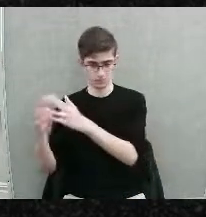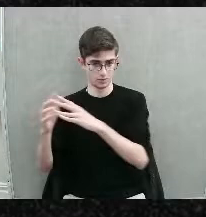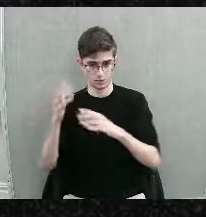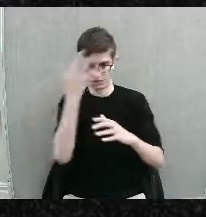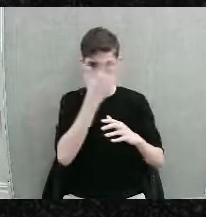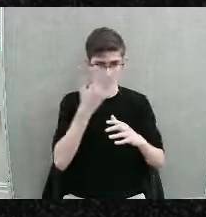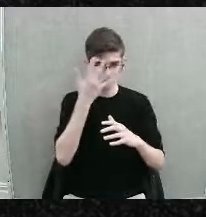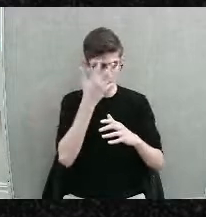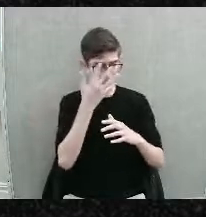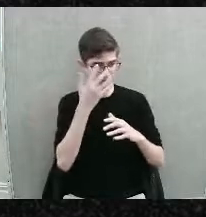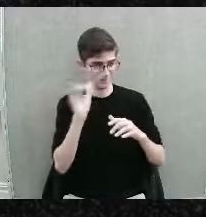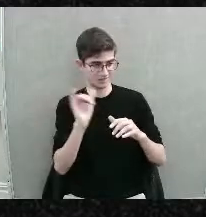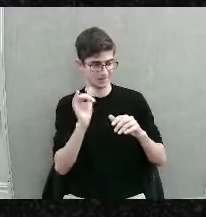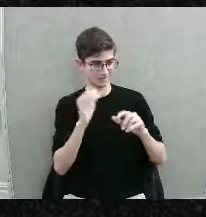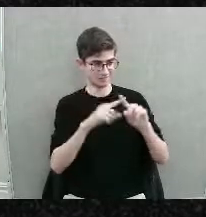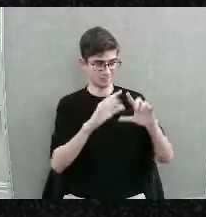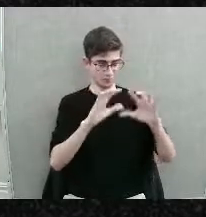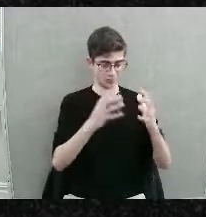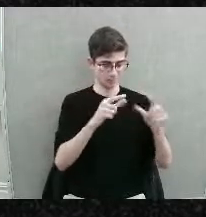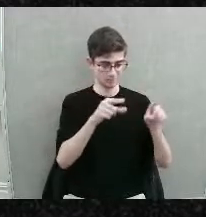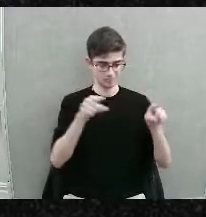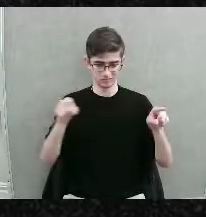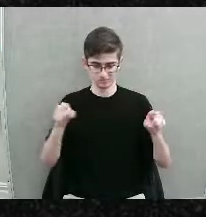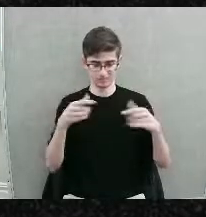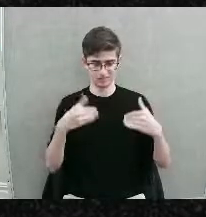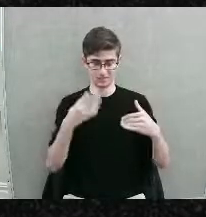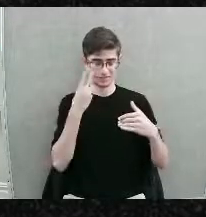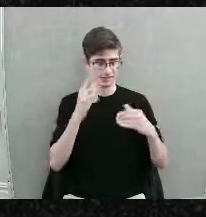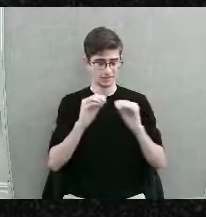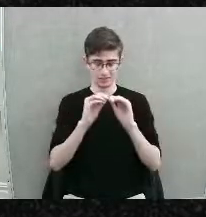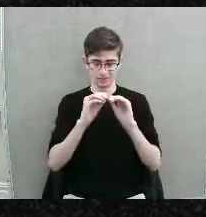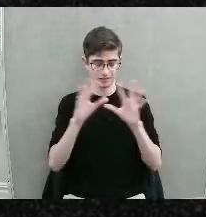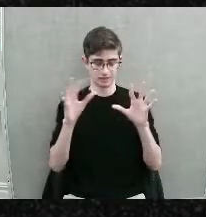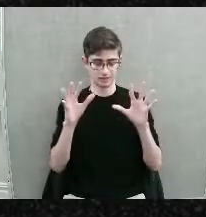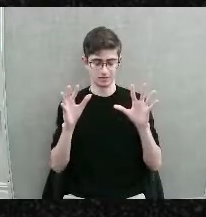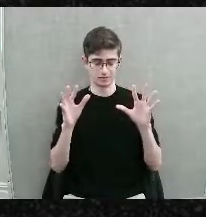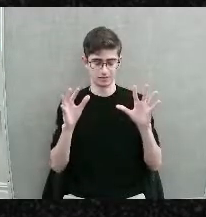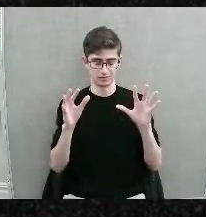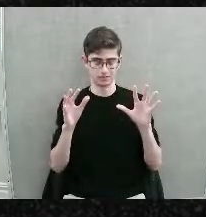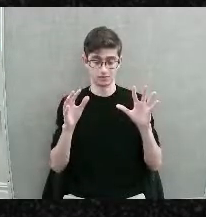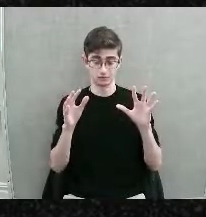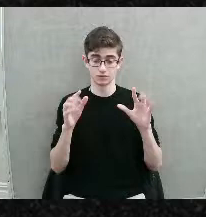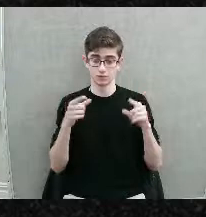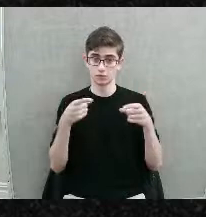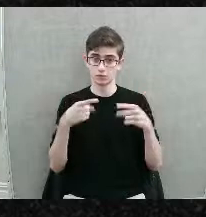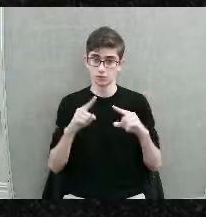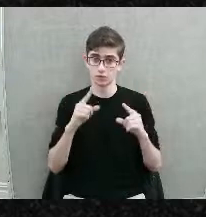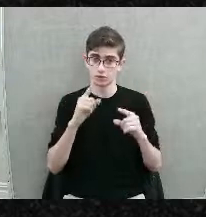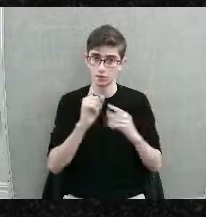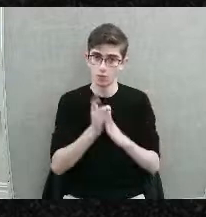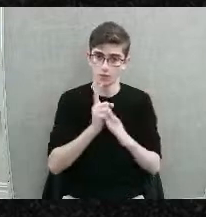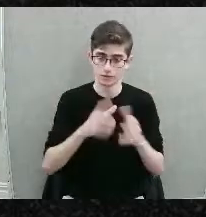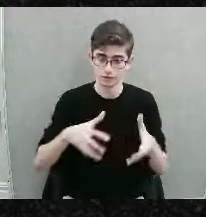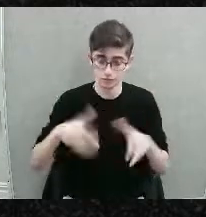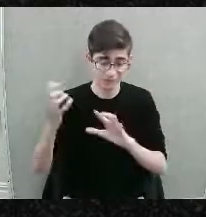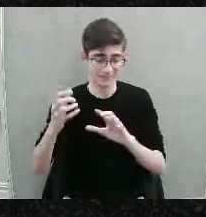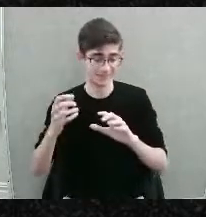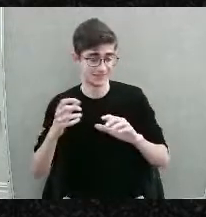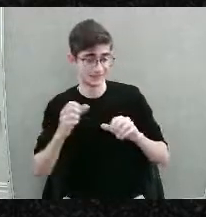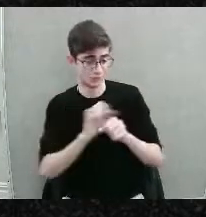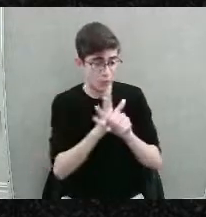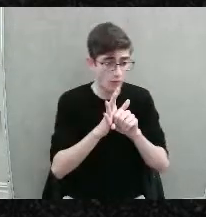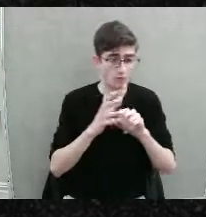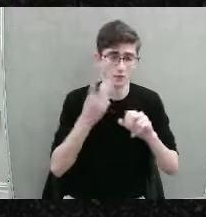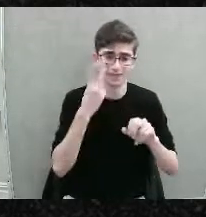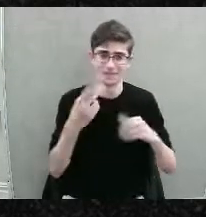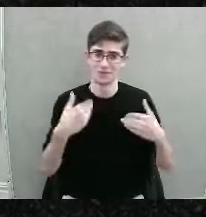think these paradoxes were revealed in especially clear ways, right, during these moments of crisis, right? So let me just provide